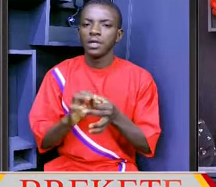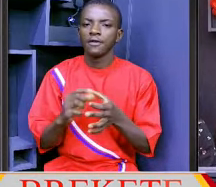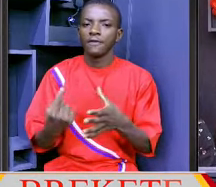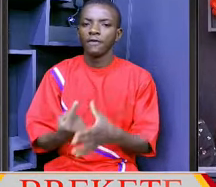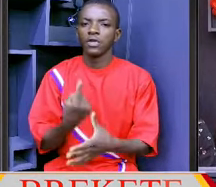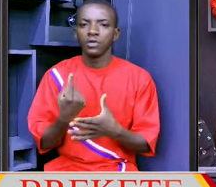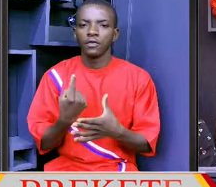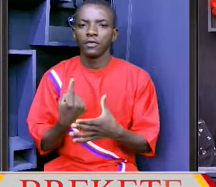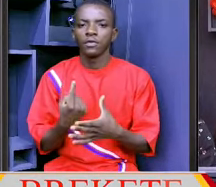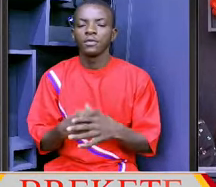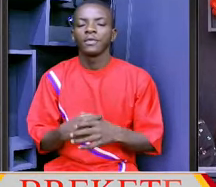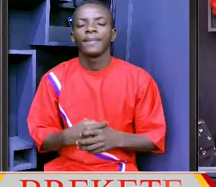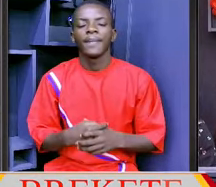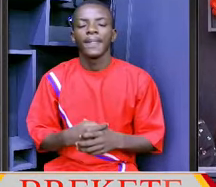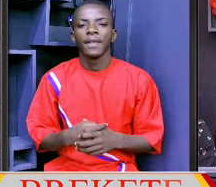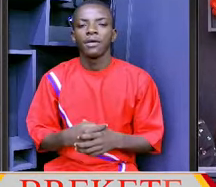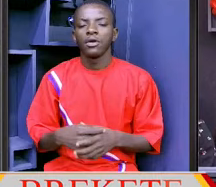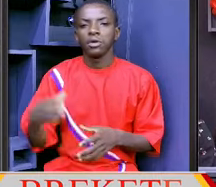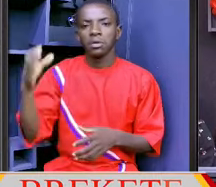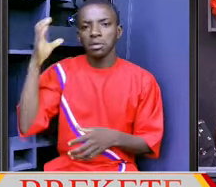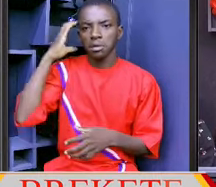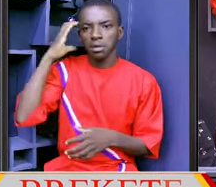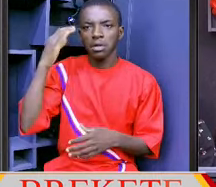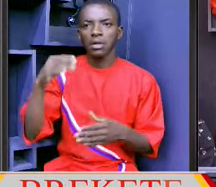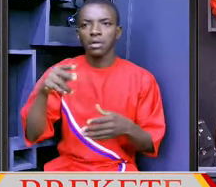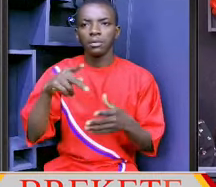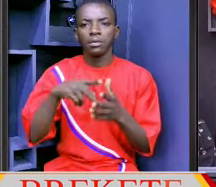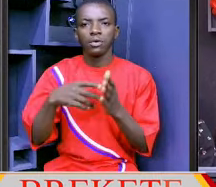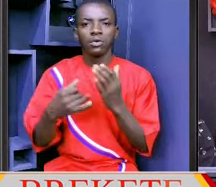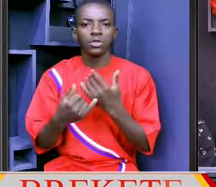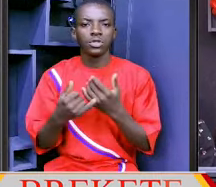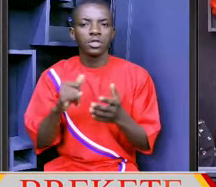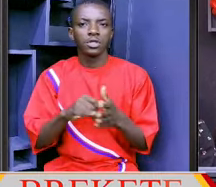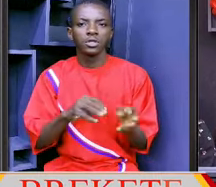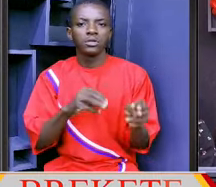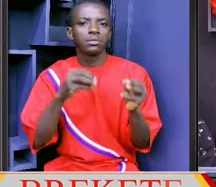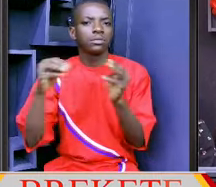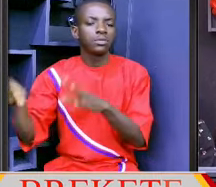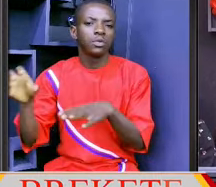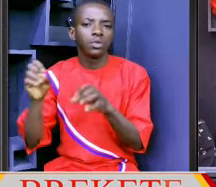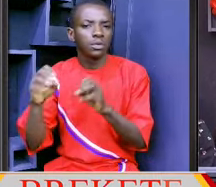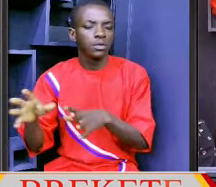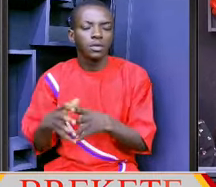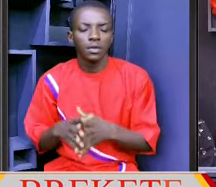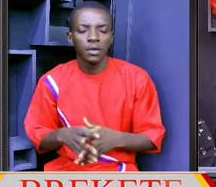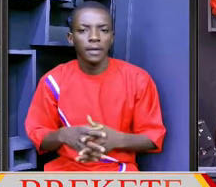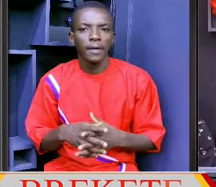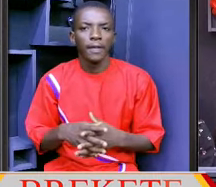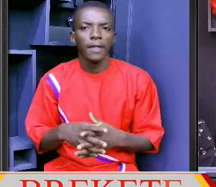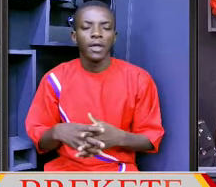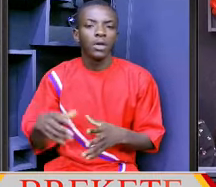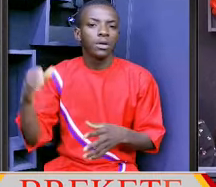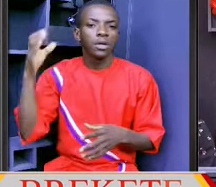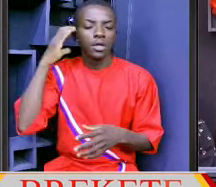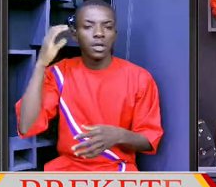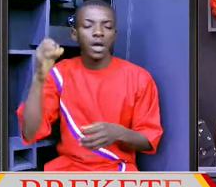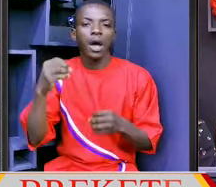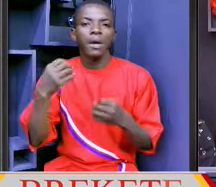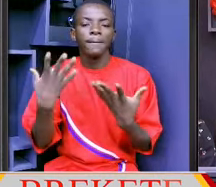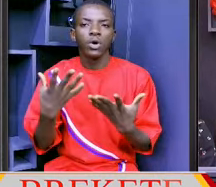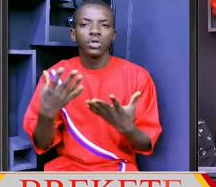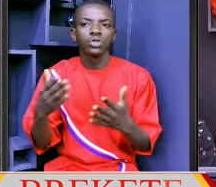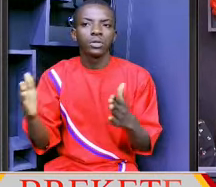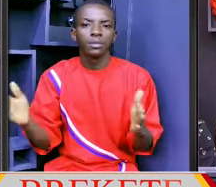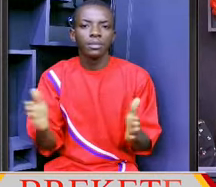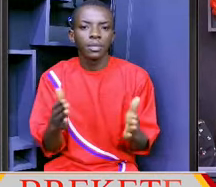all. When I dey hear the budget wey dem dey throw away, una dey hear how much then